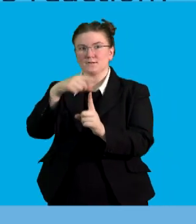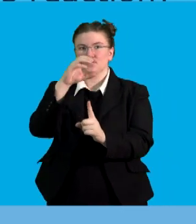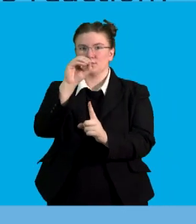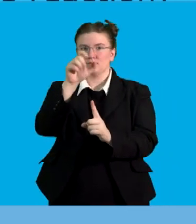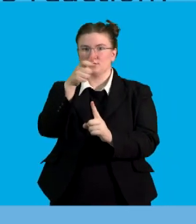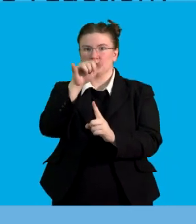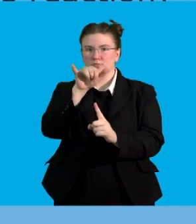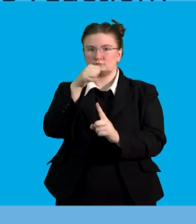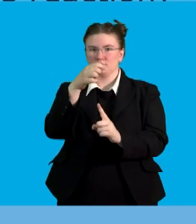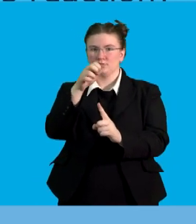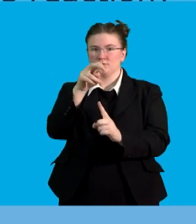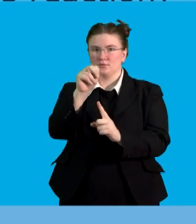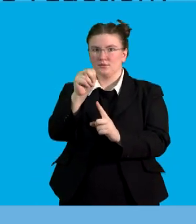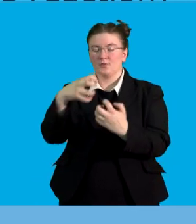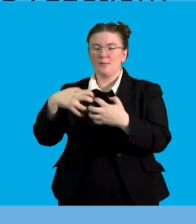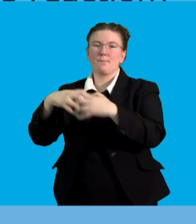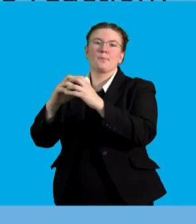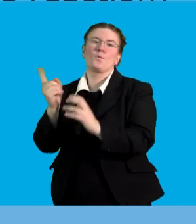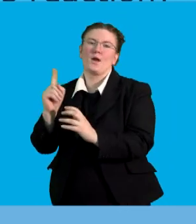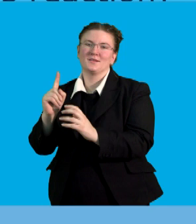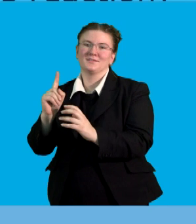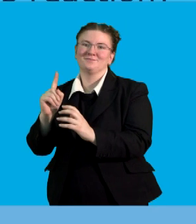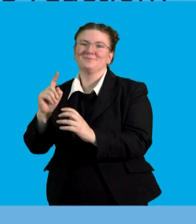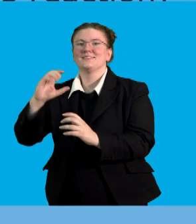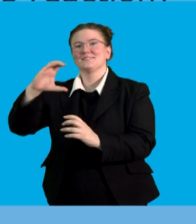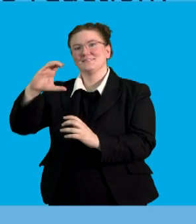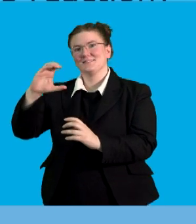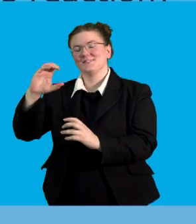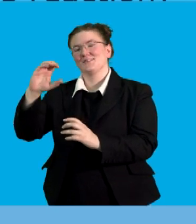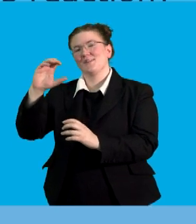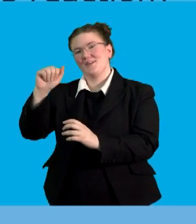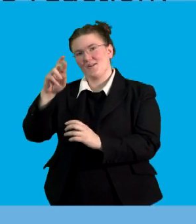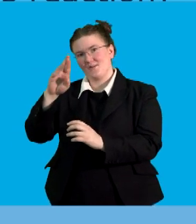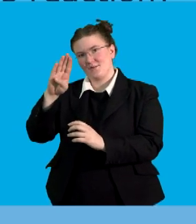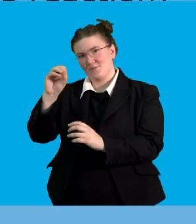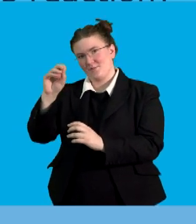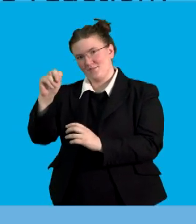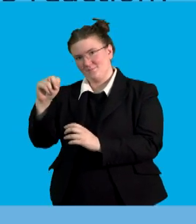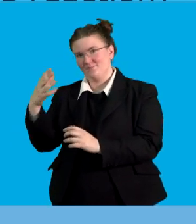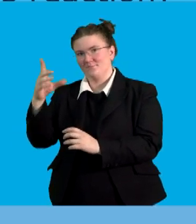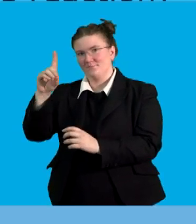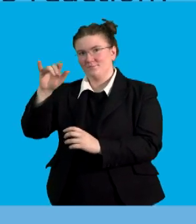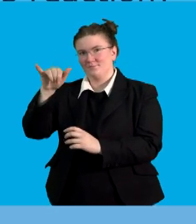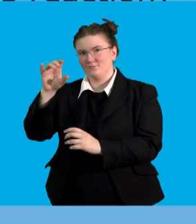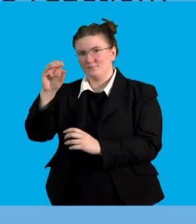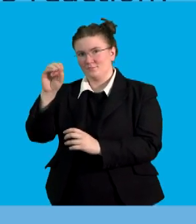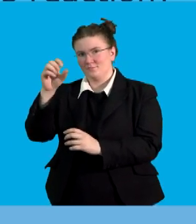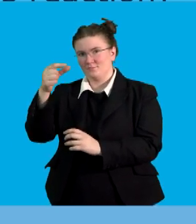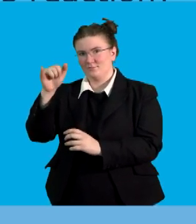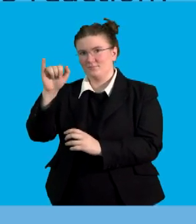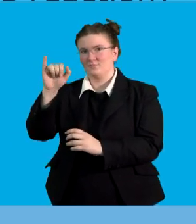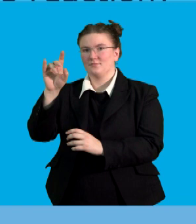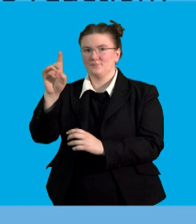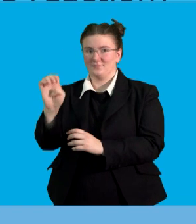react to form carbon dioxide. So the carbon and the oxygen, they are going to react to produce something, and that something is